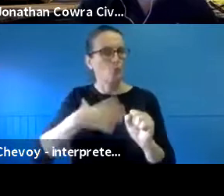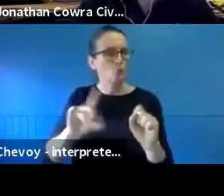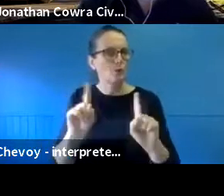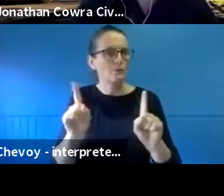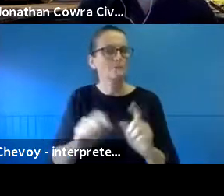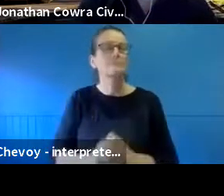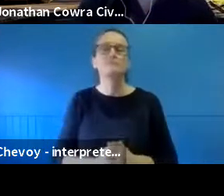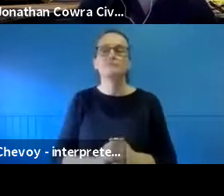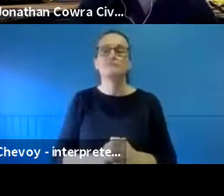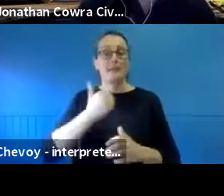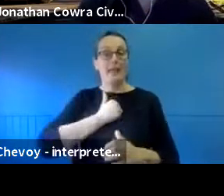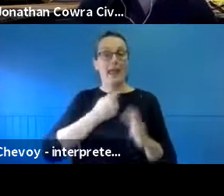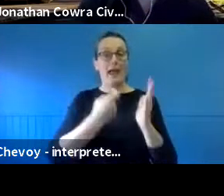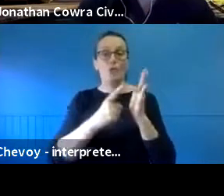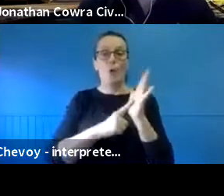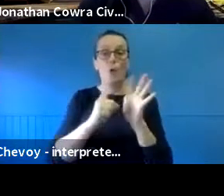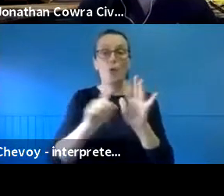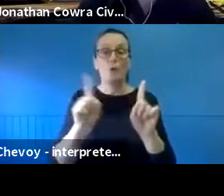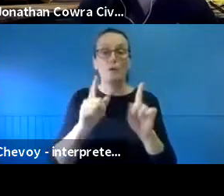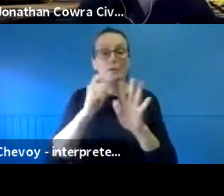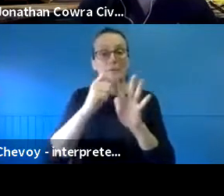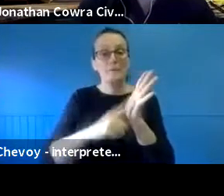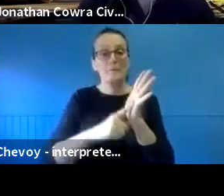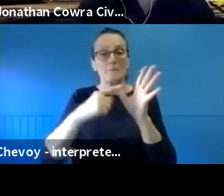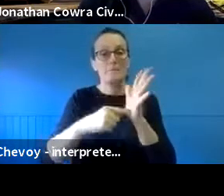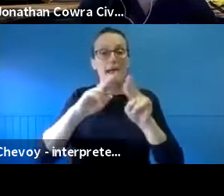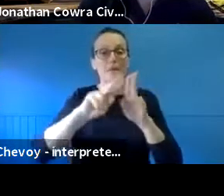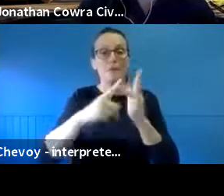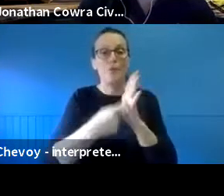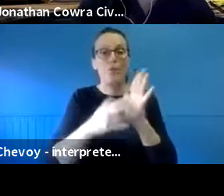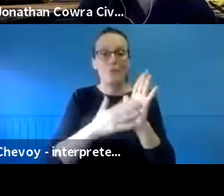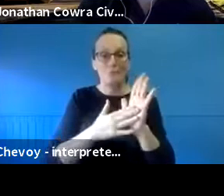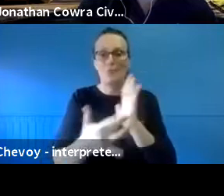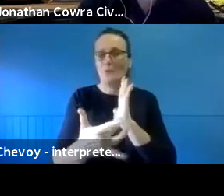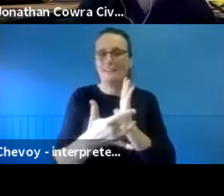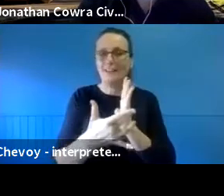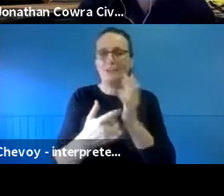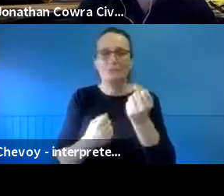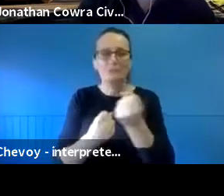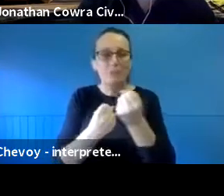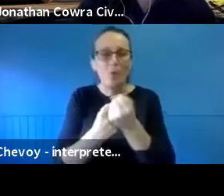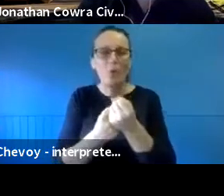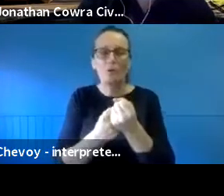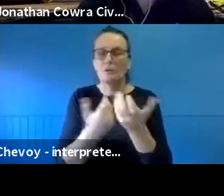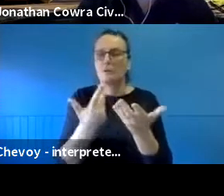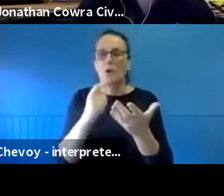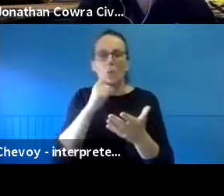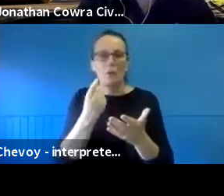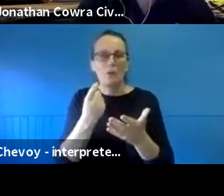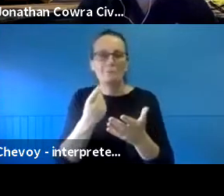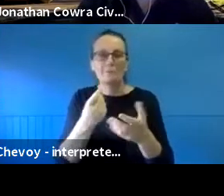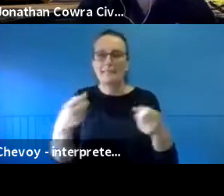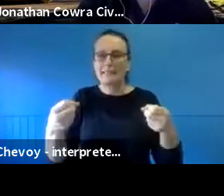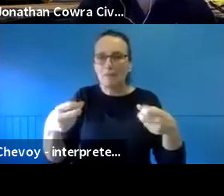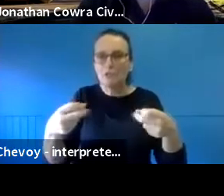as more of the platform. We were the kind of technical support in the background that would, you know, assign closed captioners every 20 minutes and